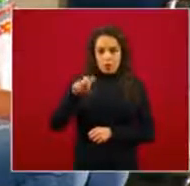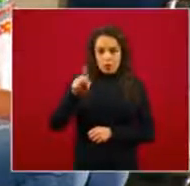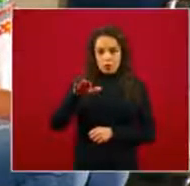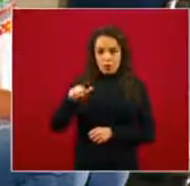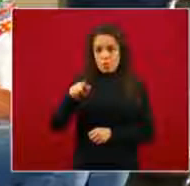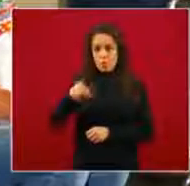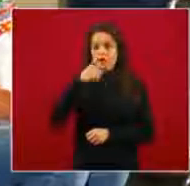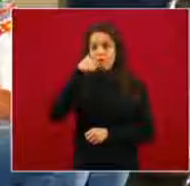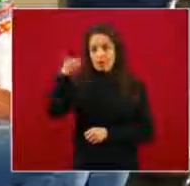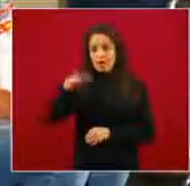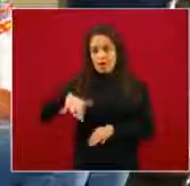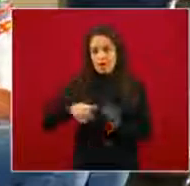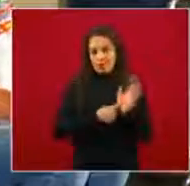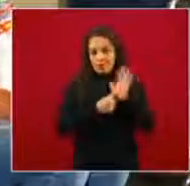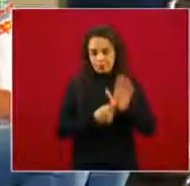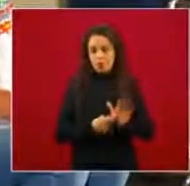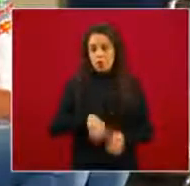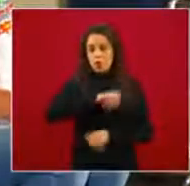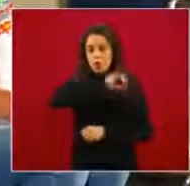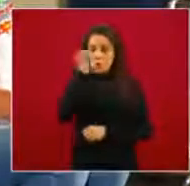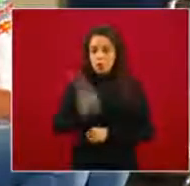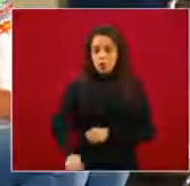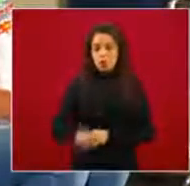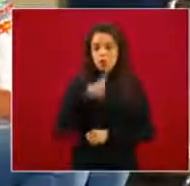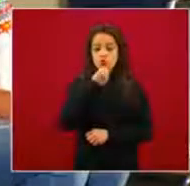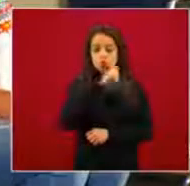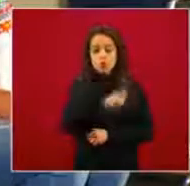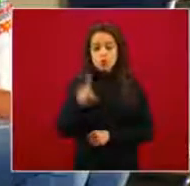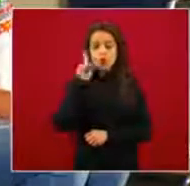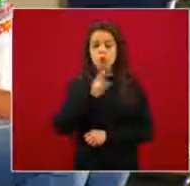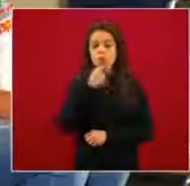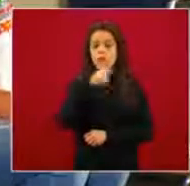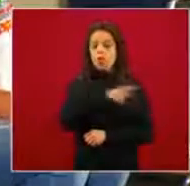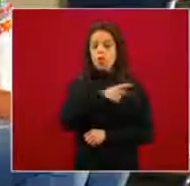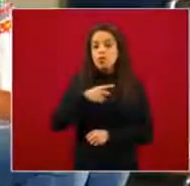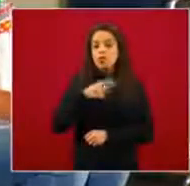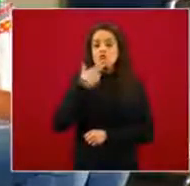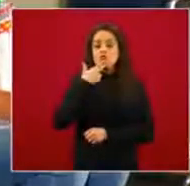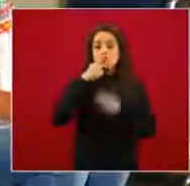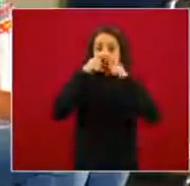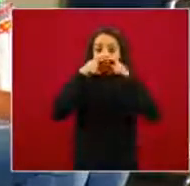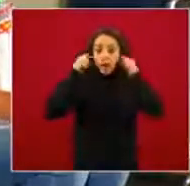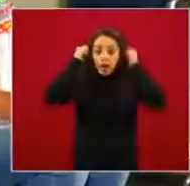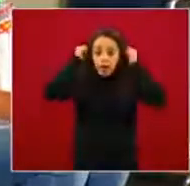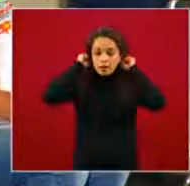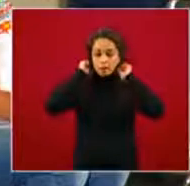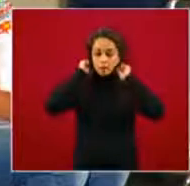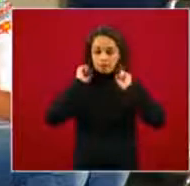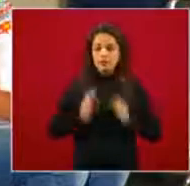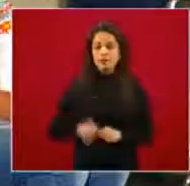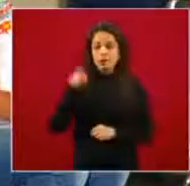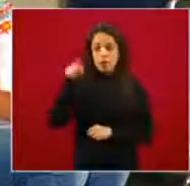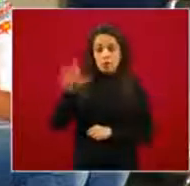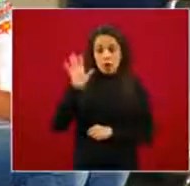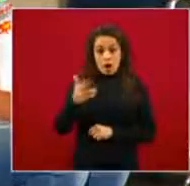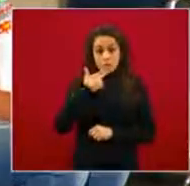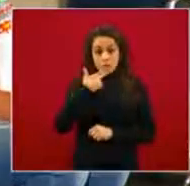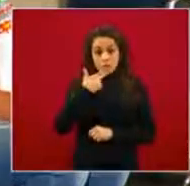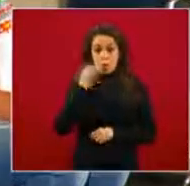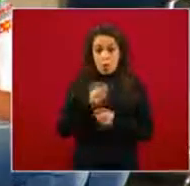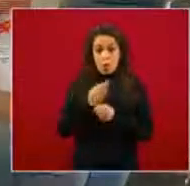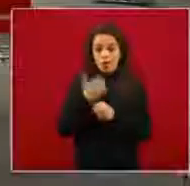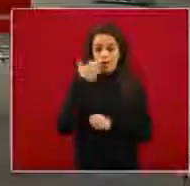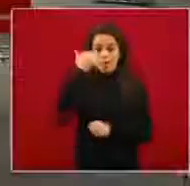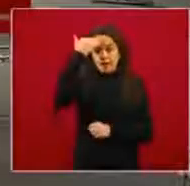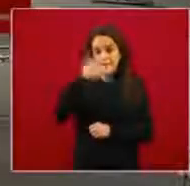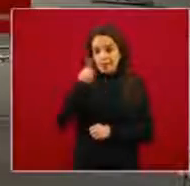Moctezuma, he said that it's going to be mandatory for children to wear a mask. Yesterday and today you are wearing it. I want to know if